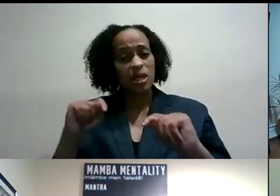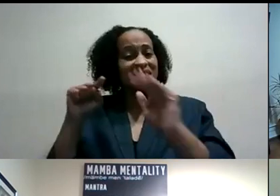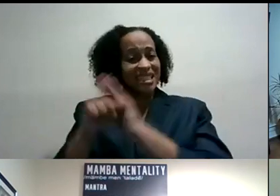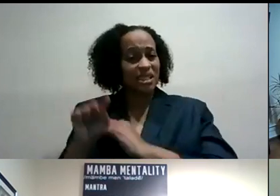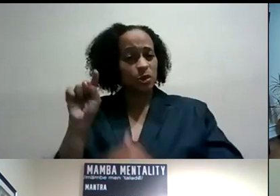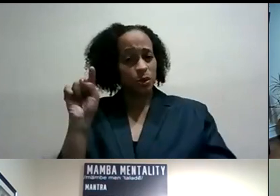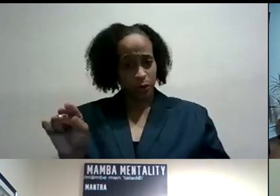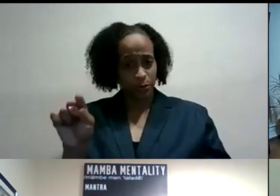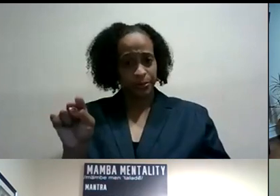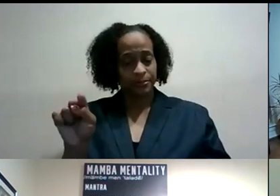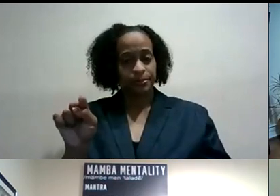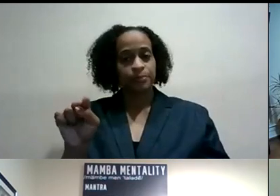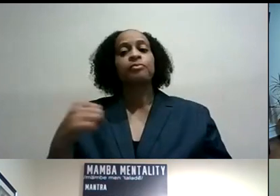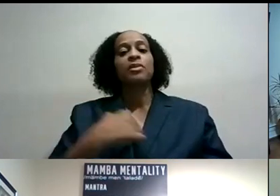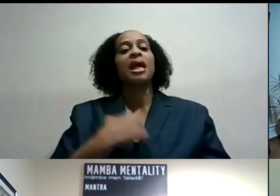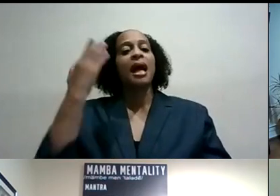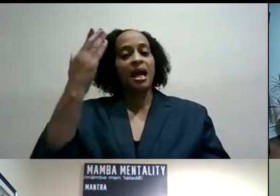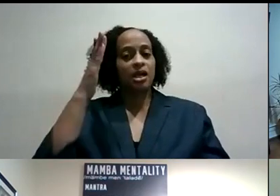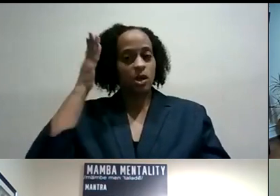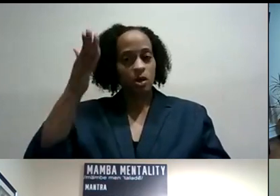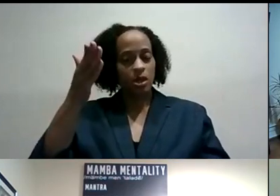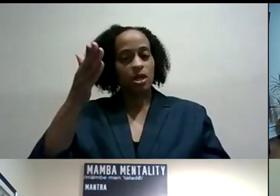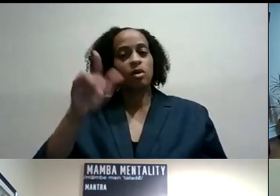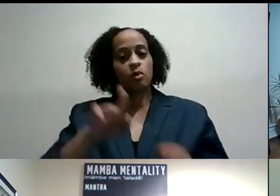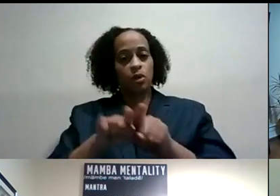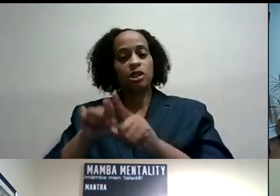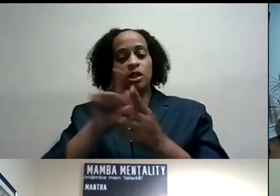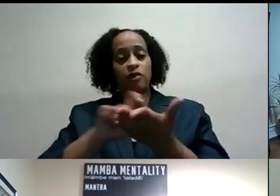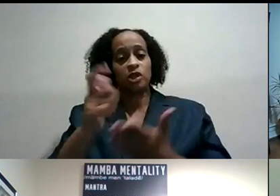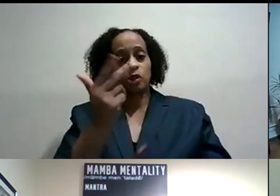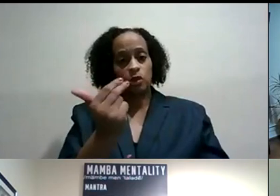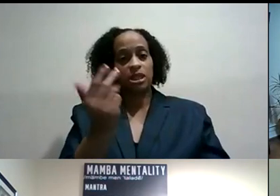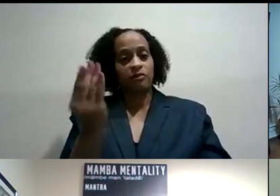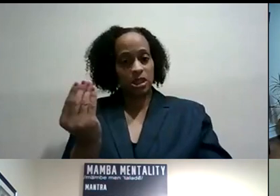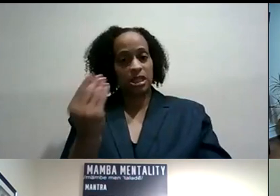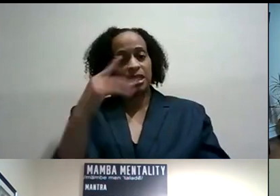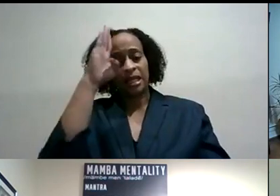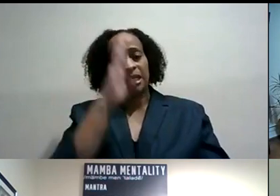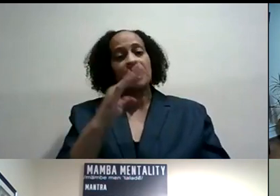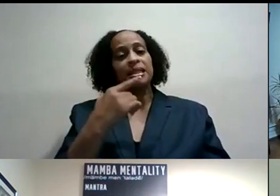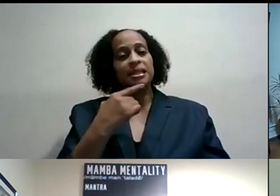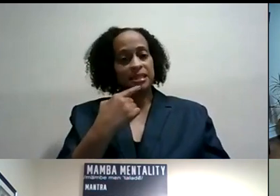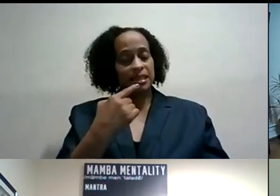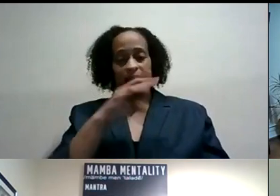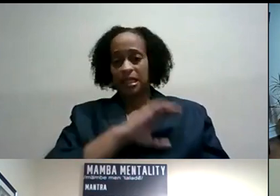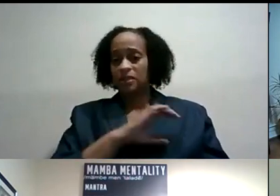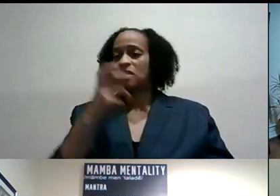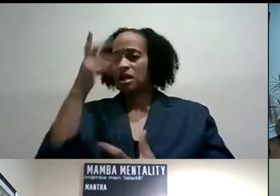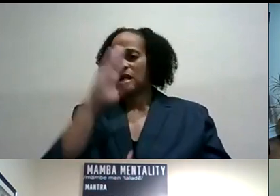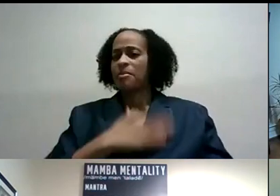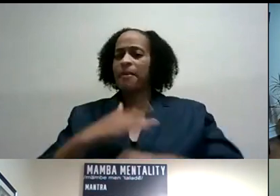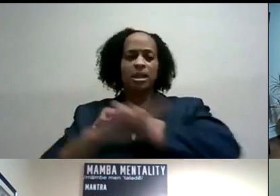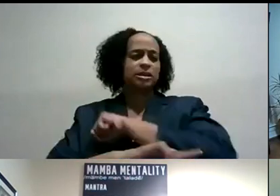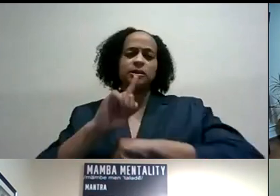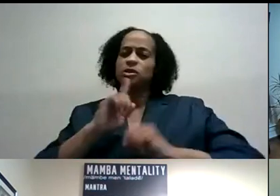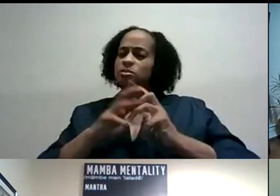you, I, according to verse 13 and 14, Cain said to God, my punishment is too